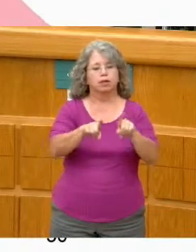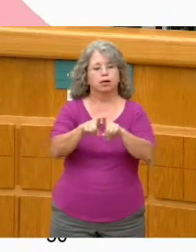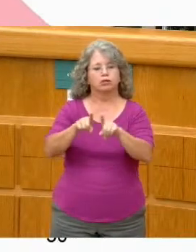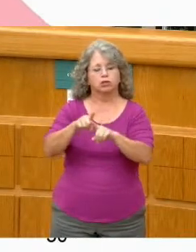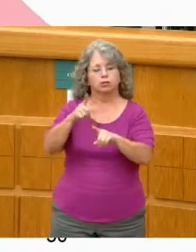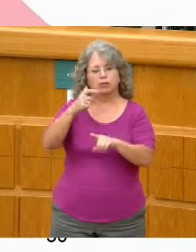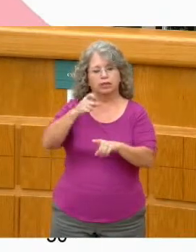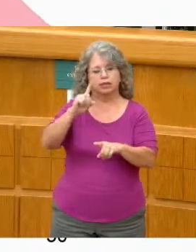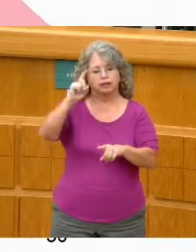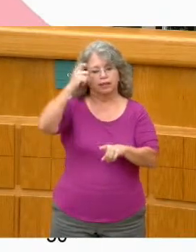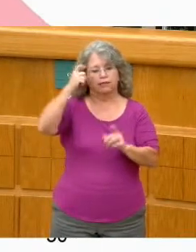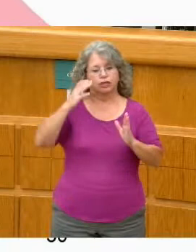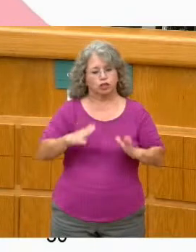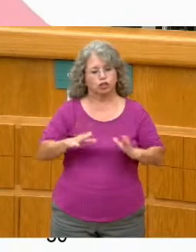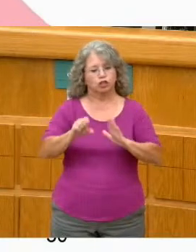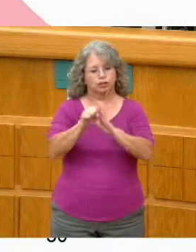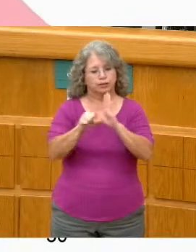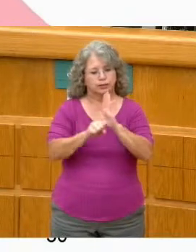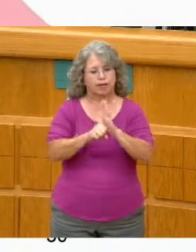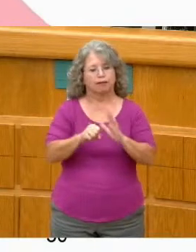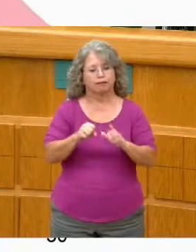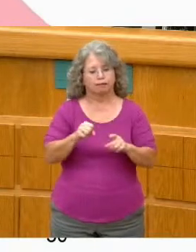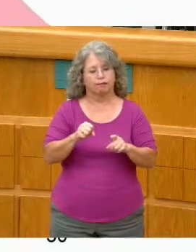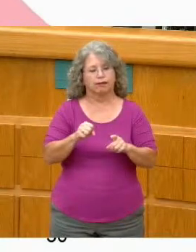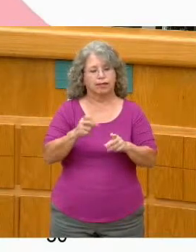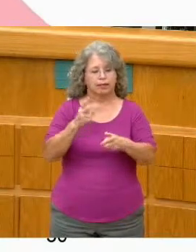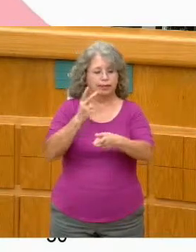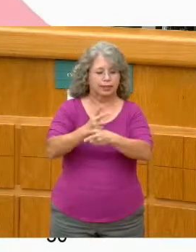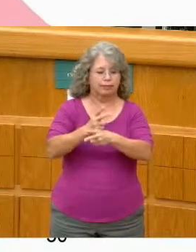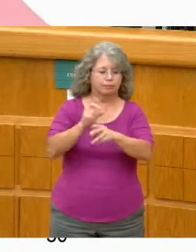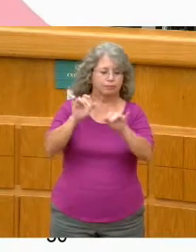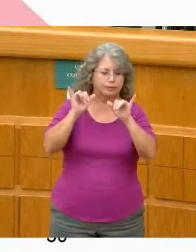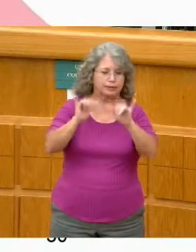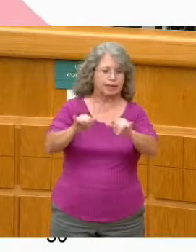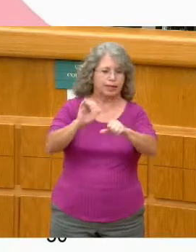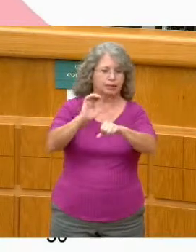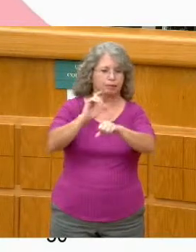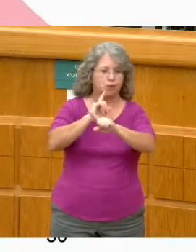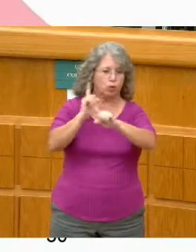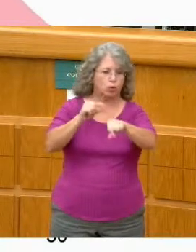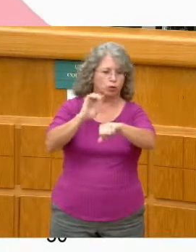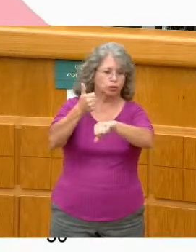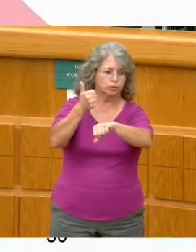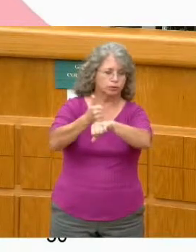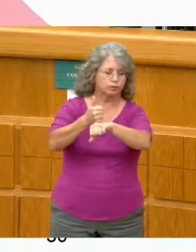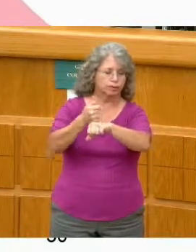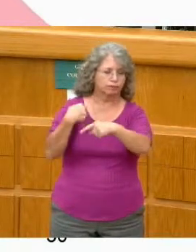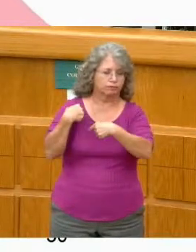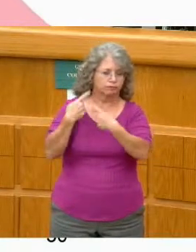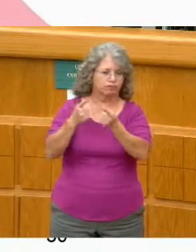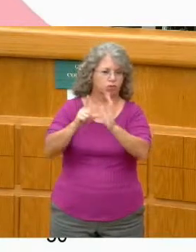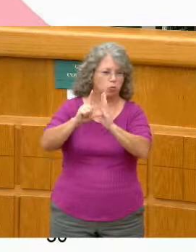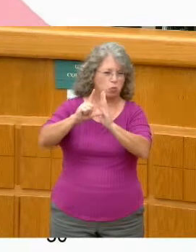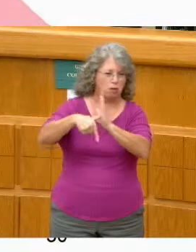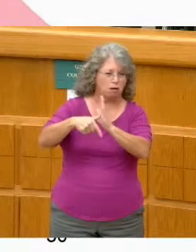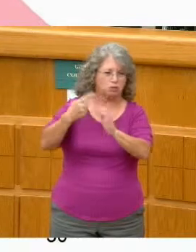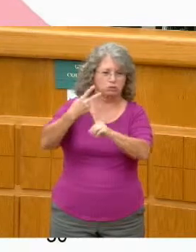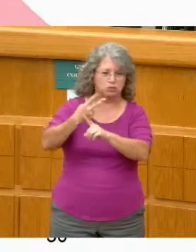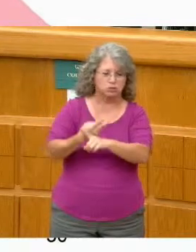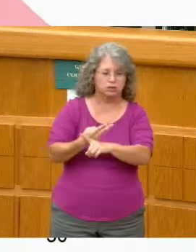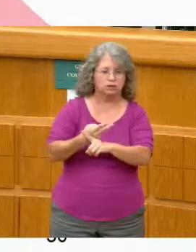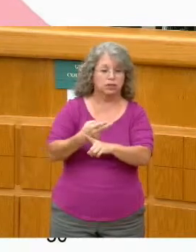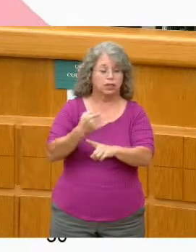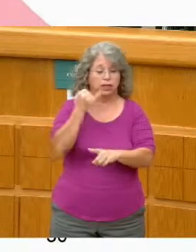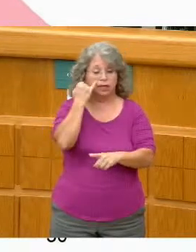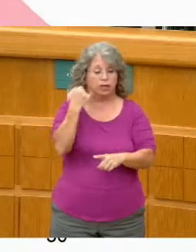in place for the most part at the state level for this extended period of time is allowing us to continue to follow this curve. So if